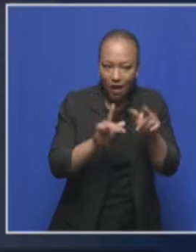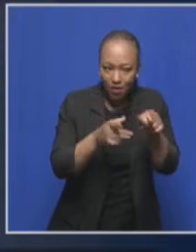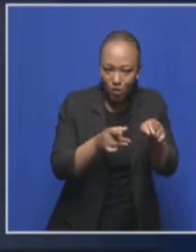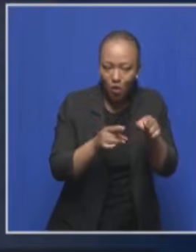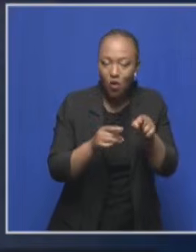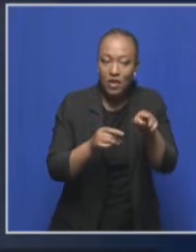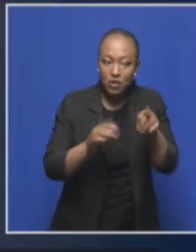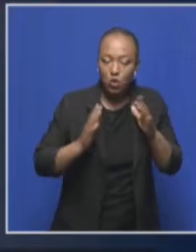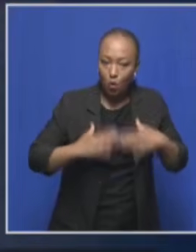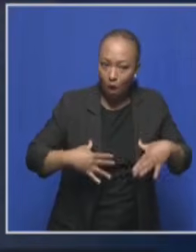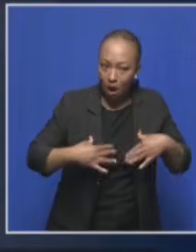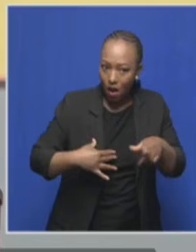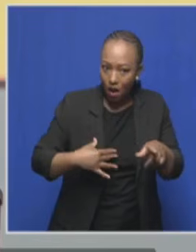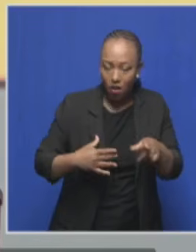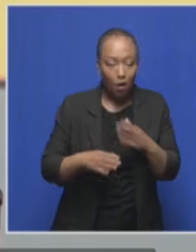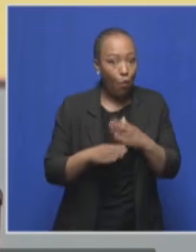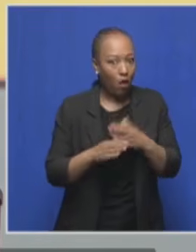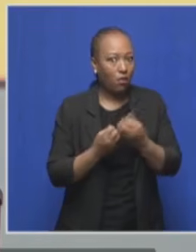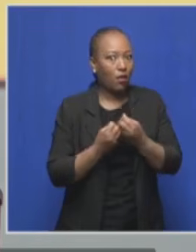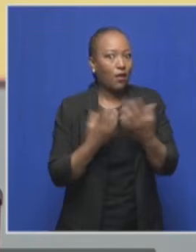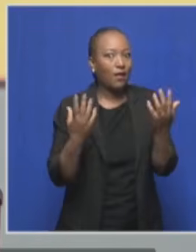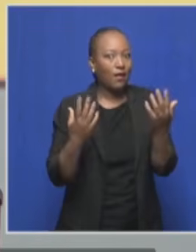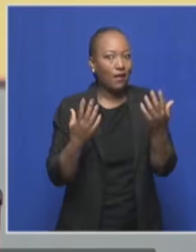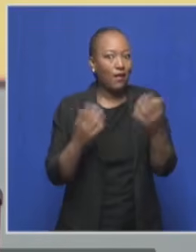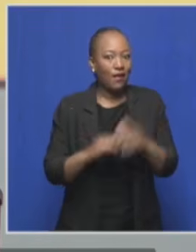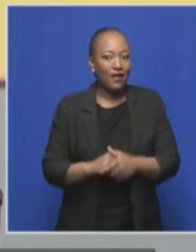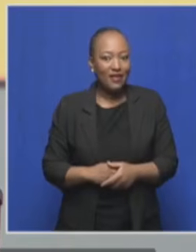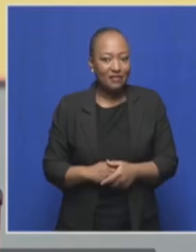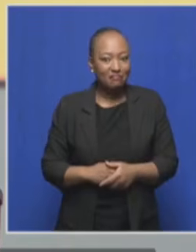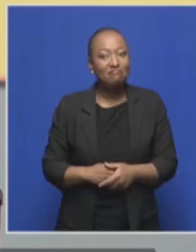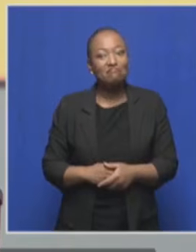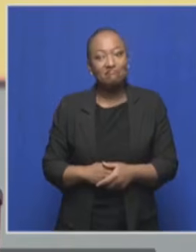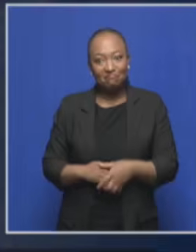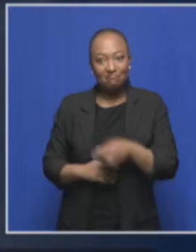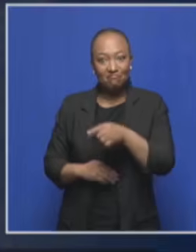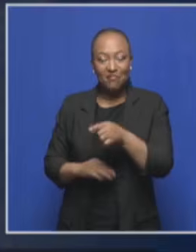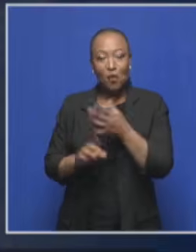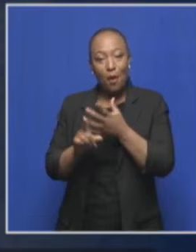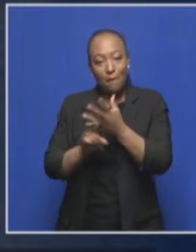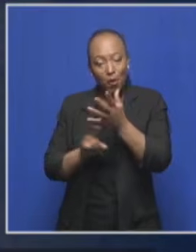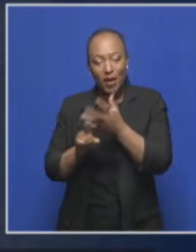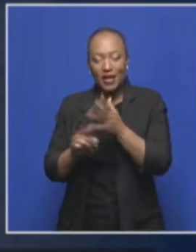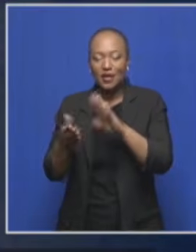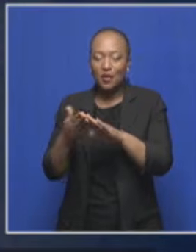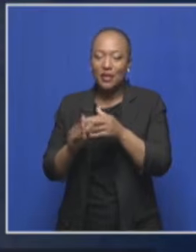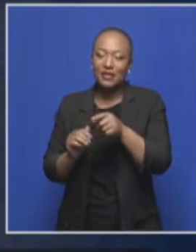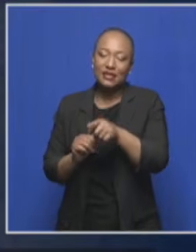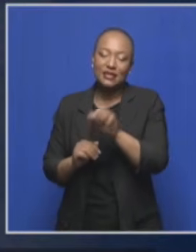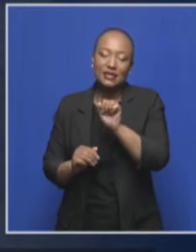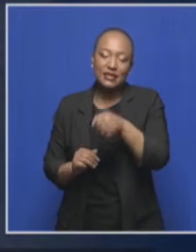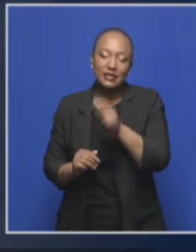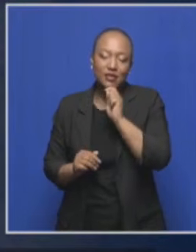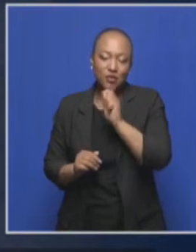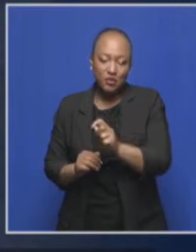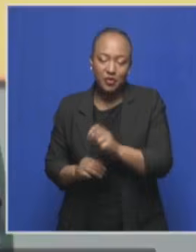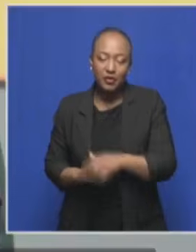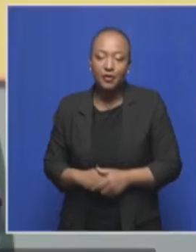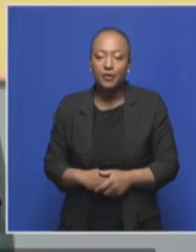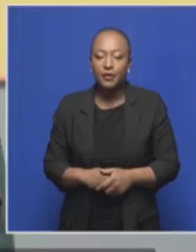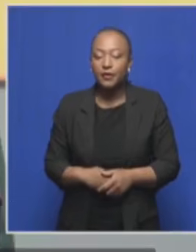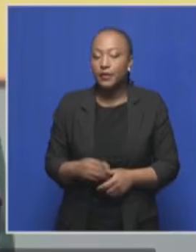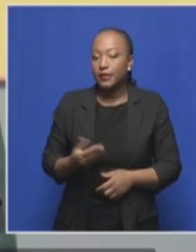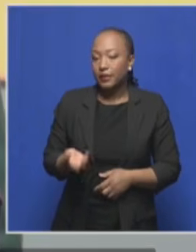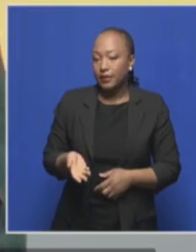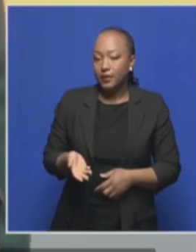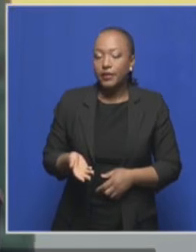is wearing. It's a lot of work. Well, clarity is kindness. Absolutely. And this is what we learn about bullying as well, and communication. Absolutely. I wonder, even if we